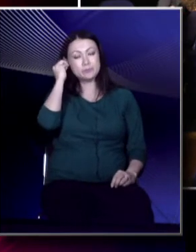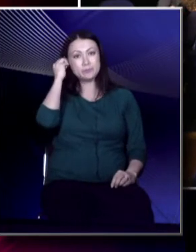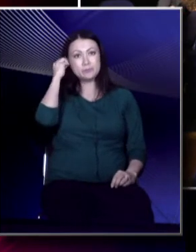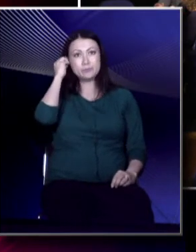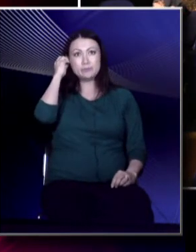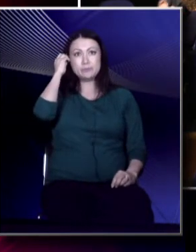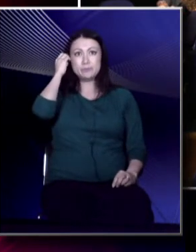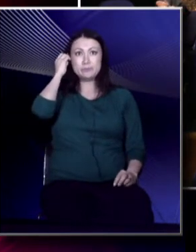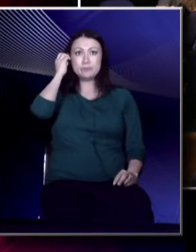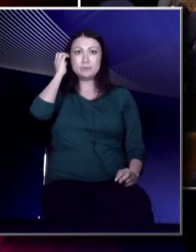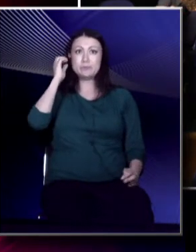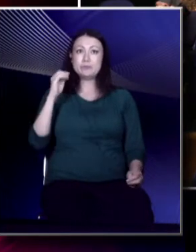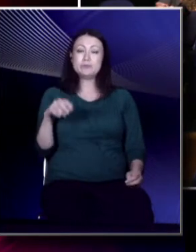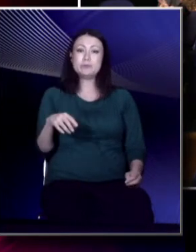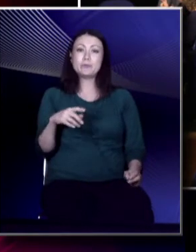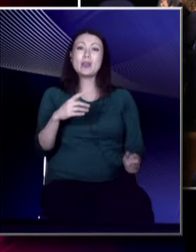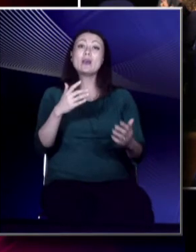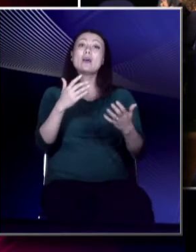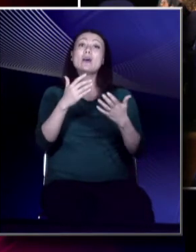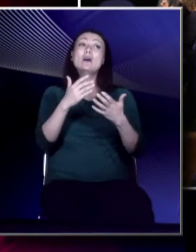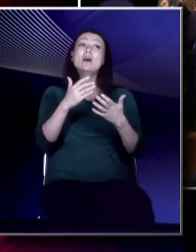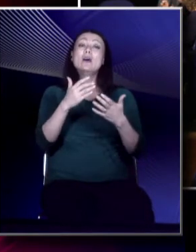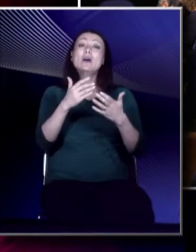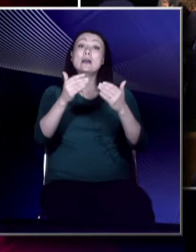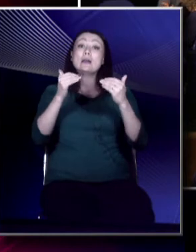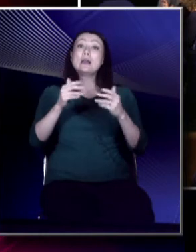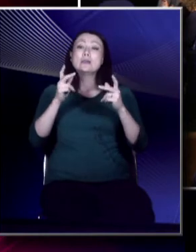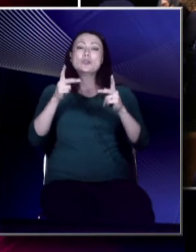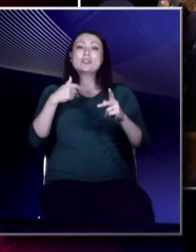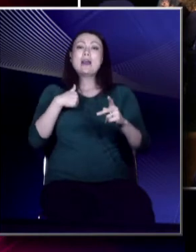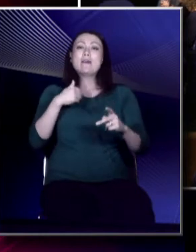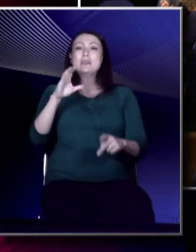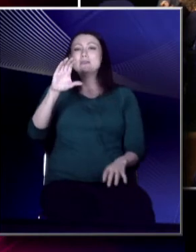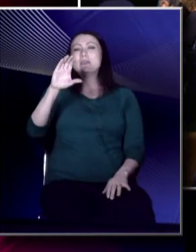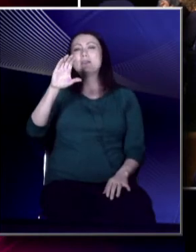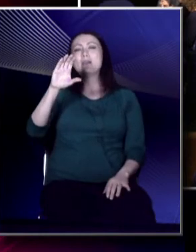Next person I have is it Kathleen Kramer?